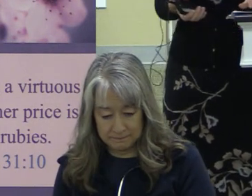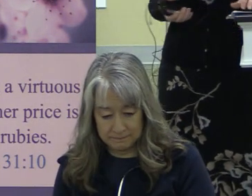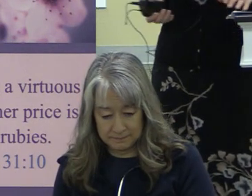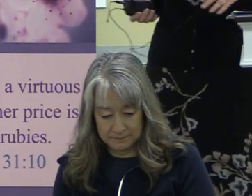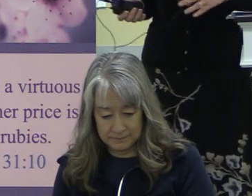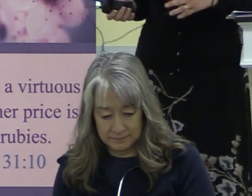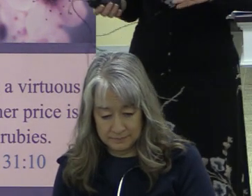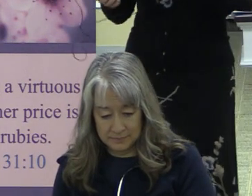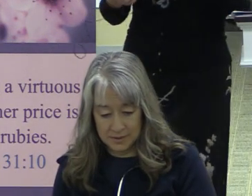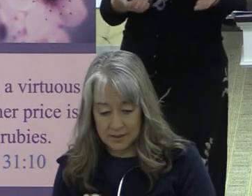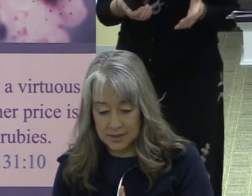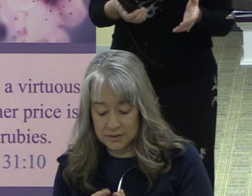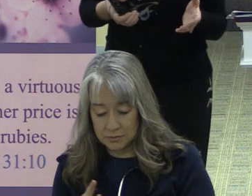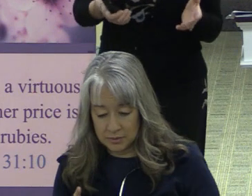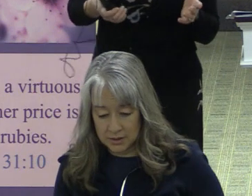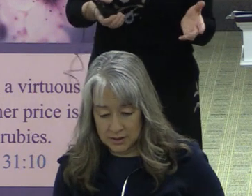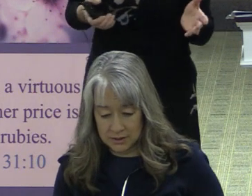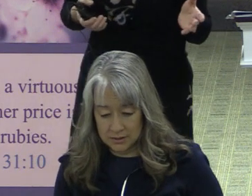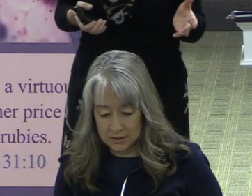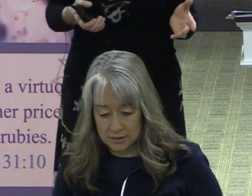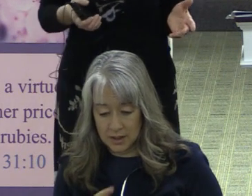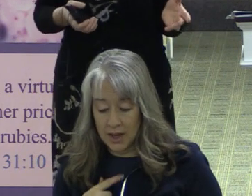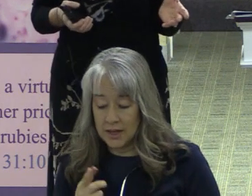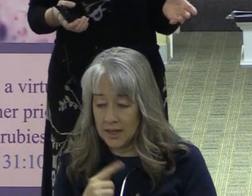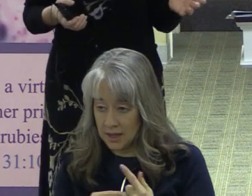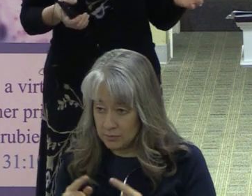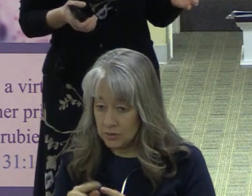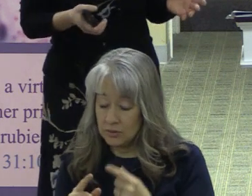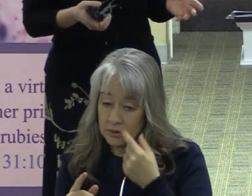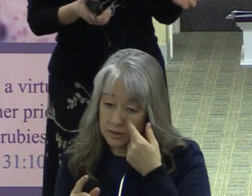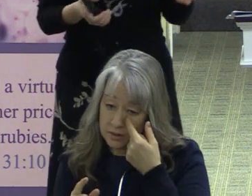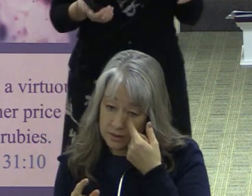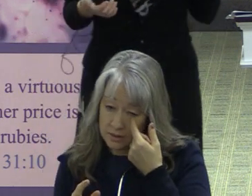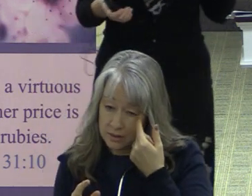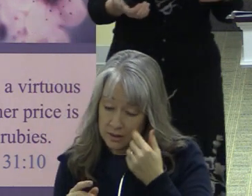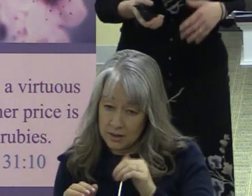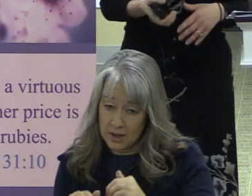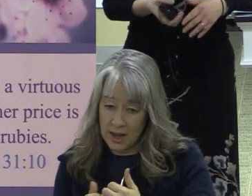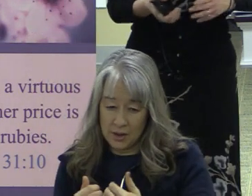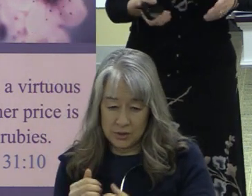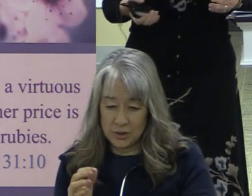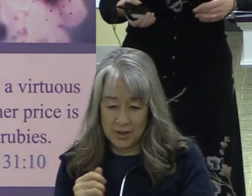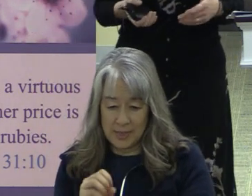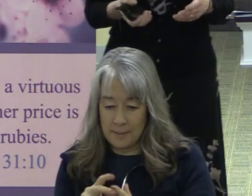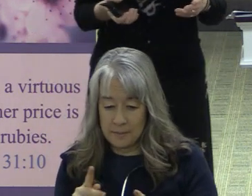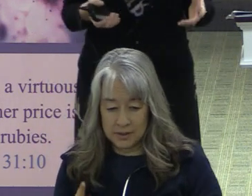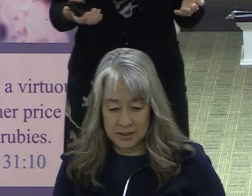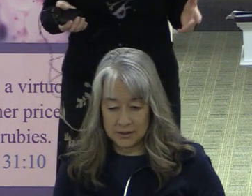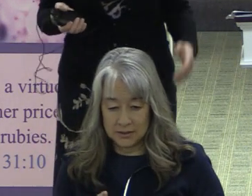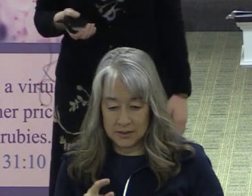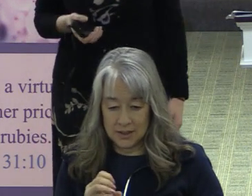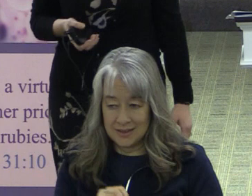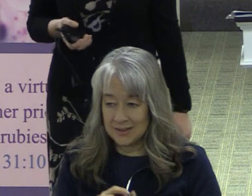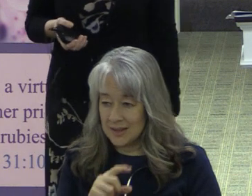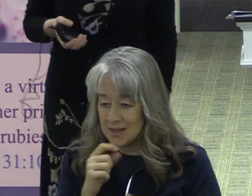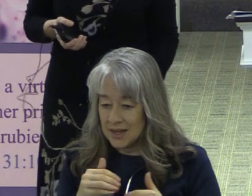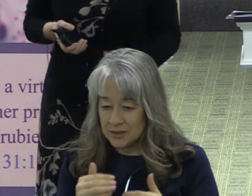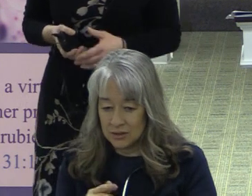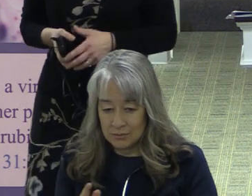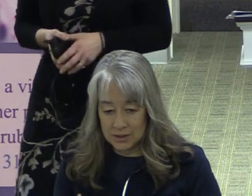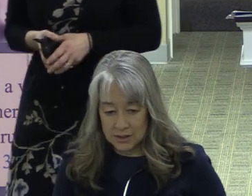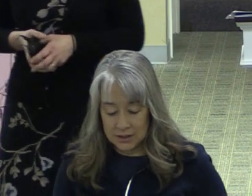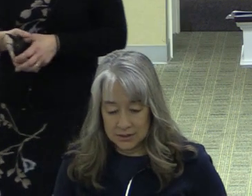So this place I came to, how do you get in the place, in this desert place? You